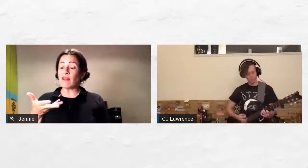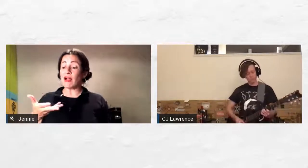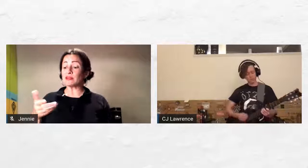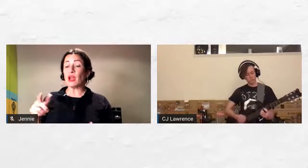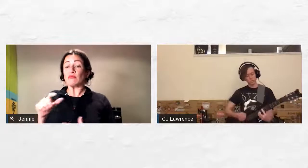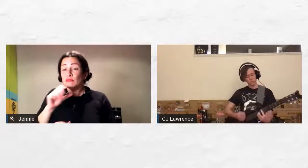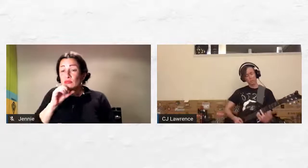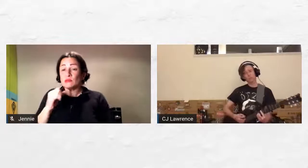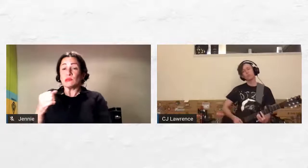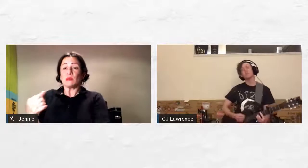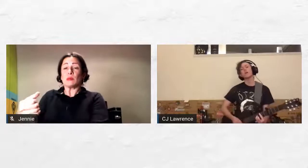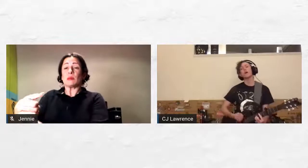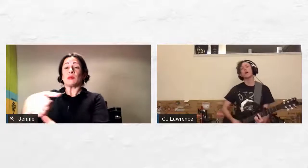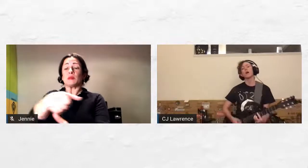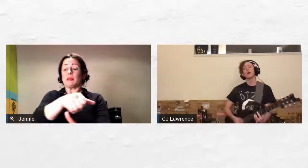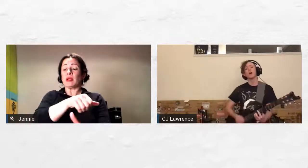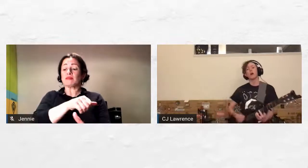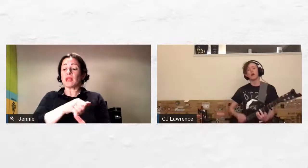to